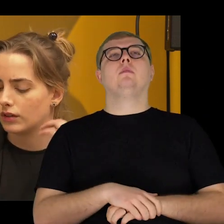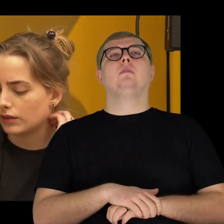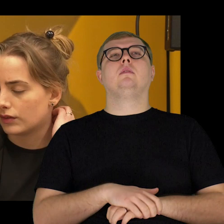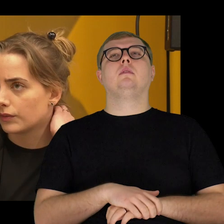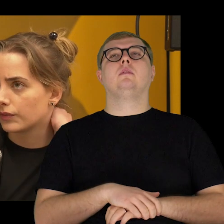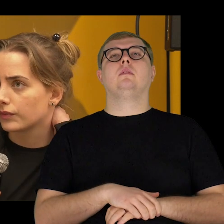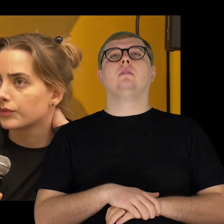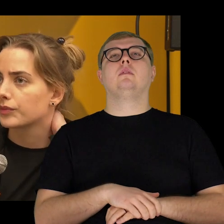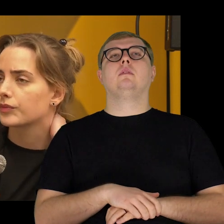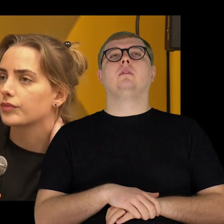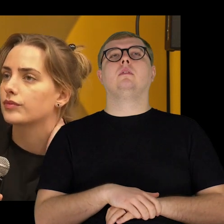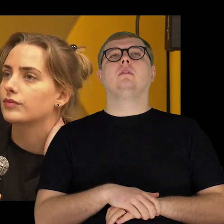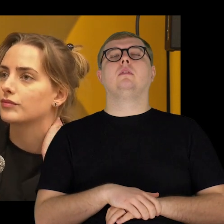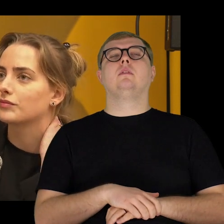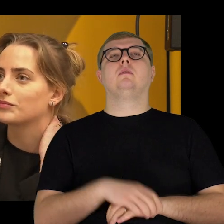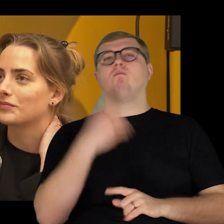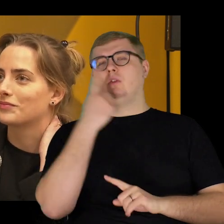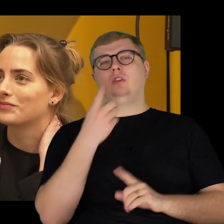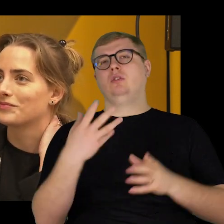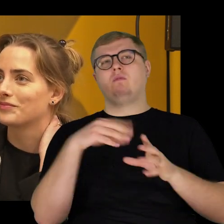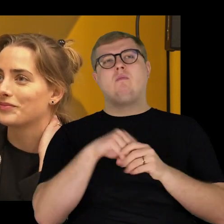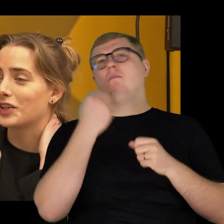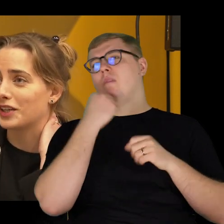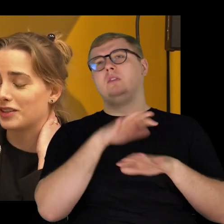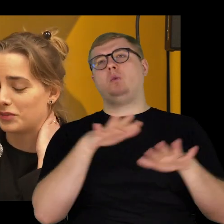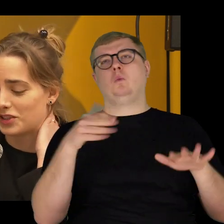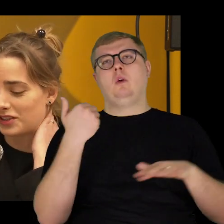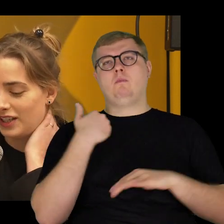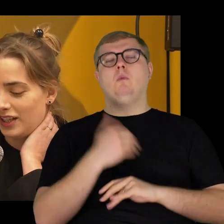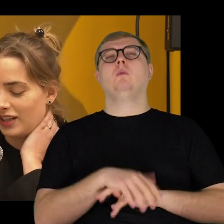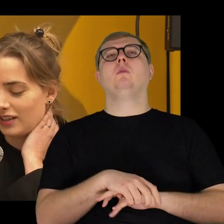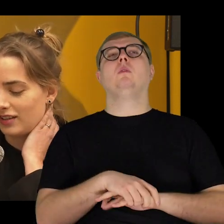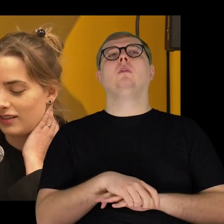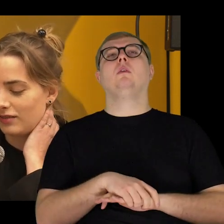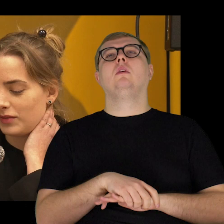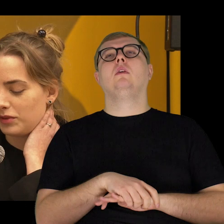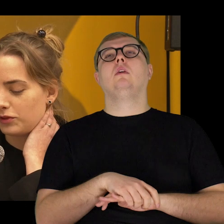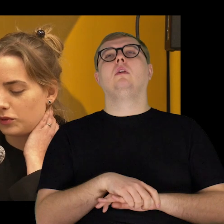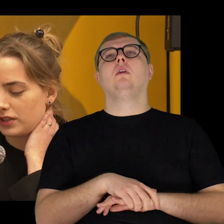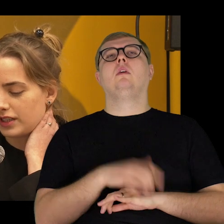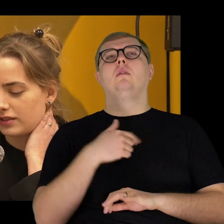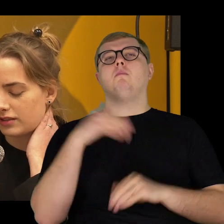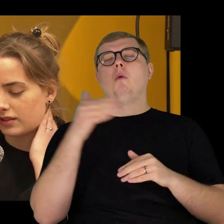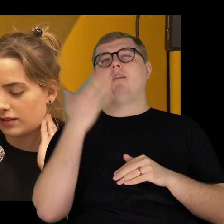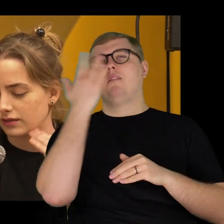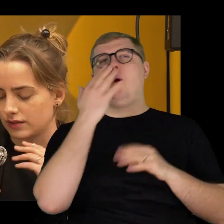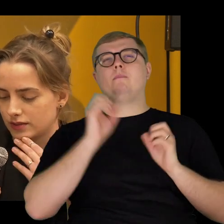it's a lot of hands involved, definitely. Yeah, I can imagine. Different hands. Maybe following